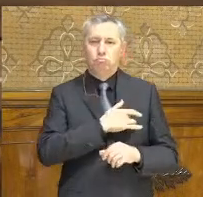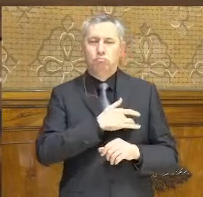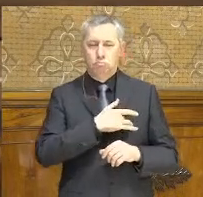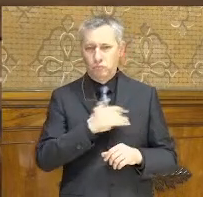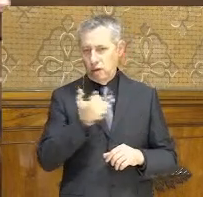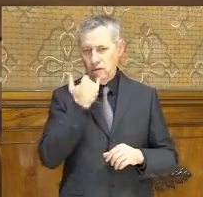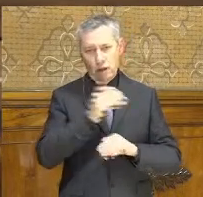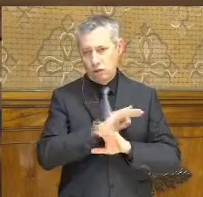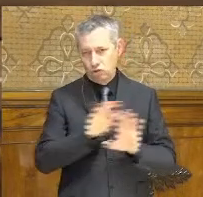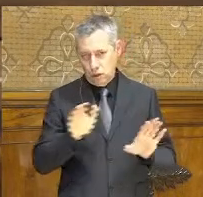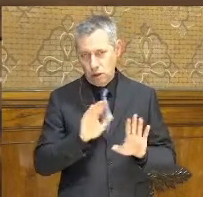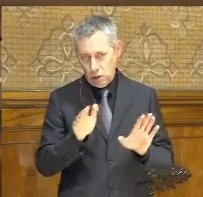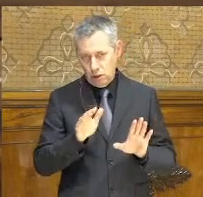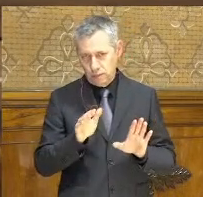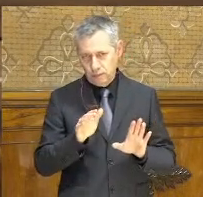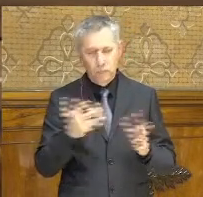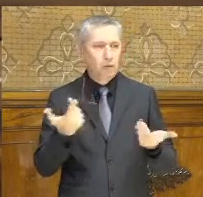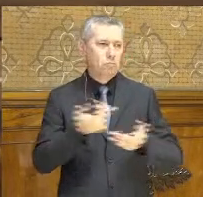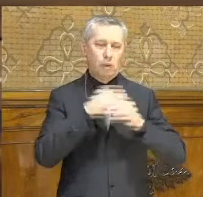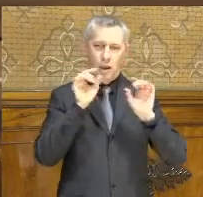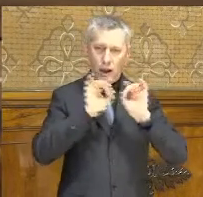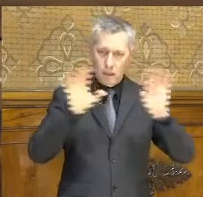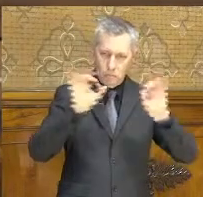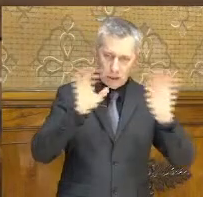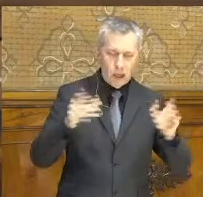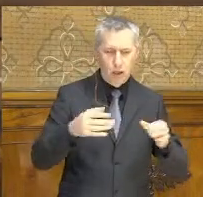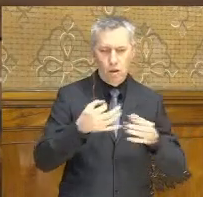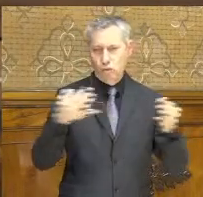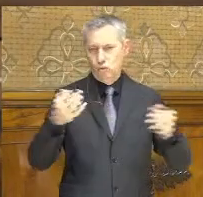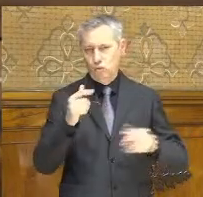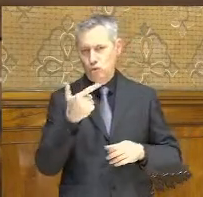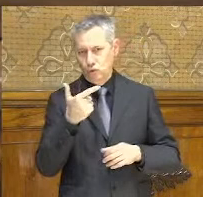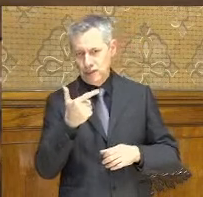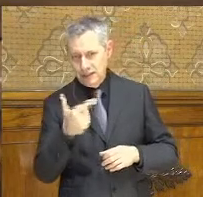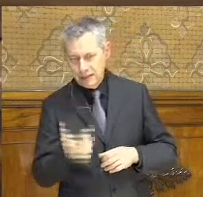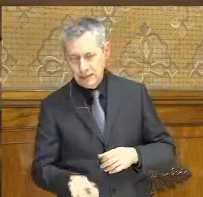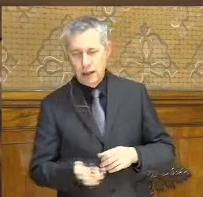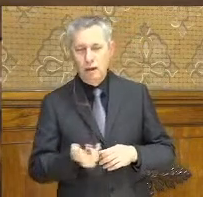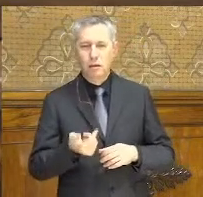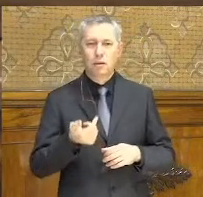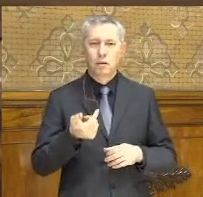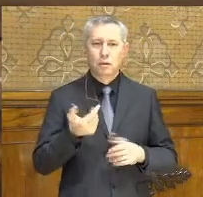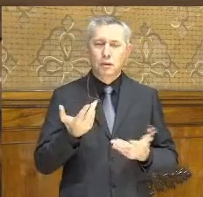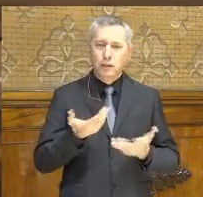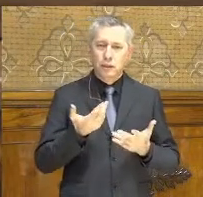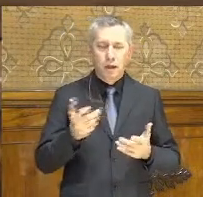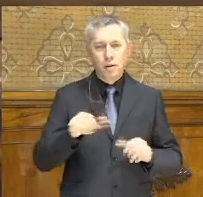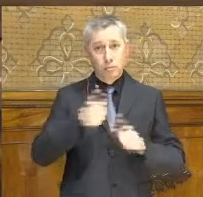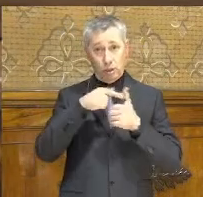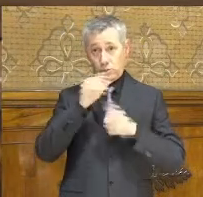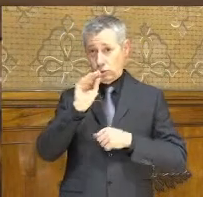or freedom. And my first question was